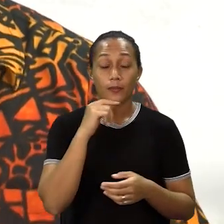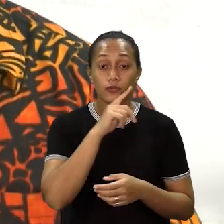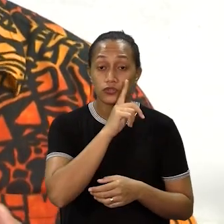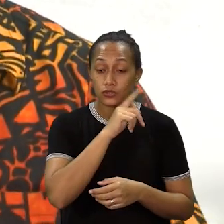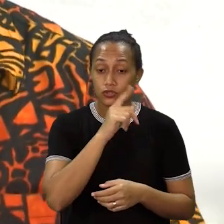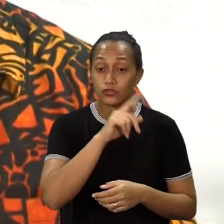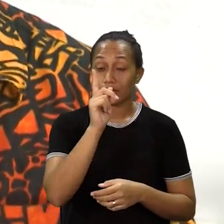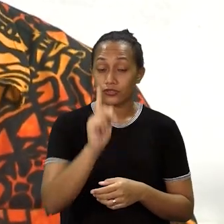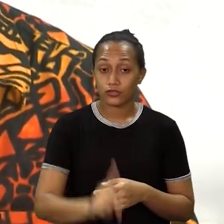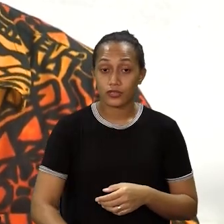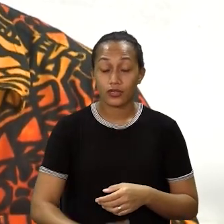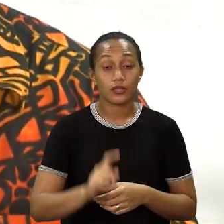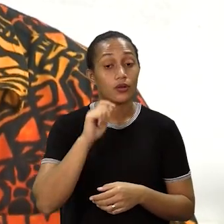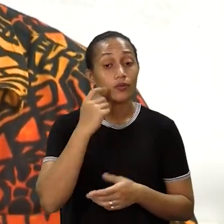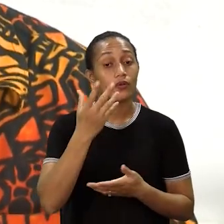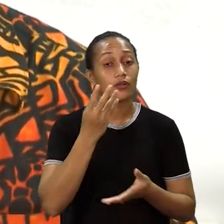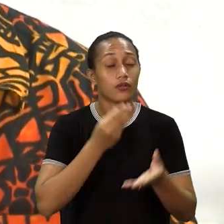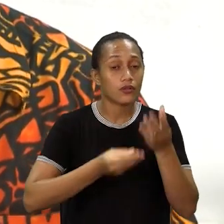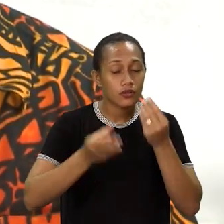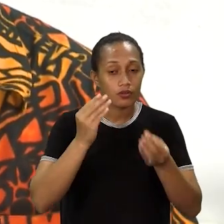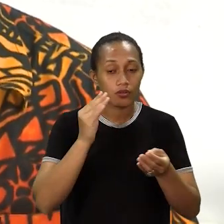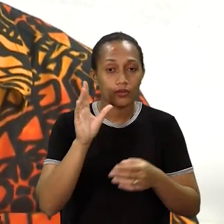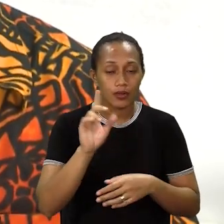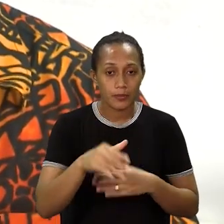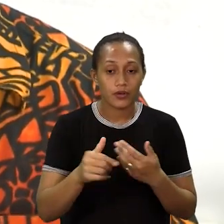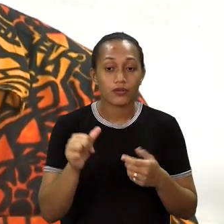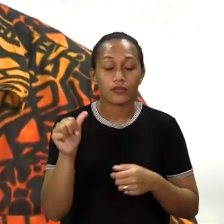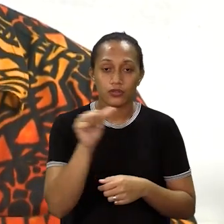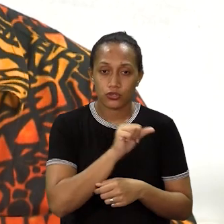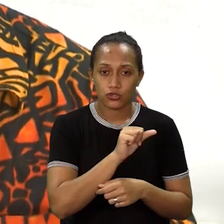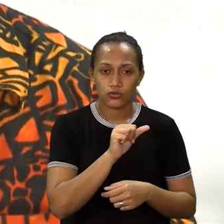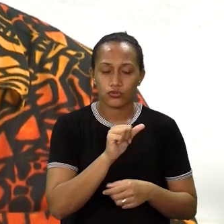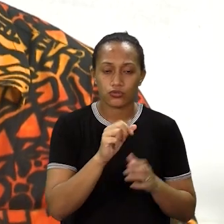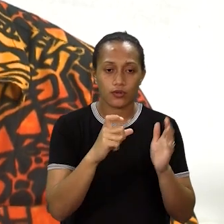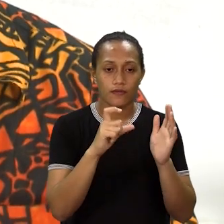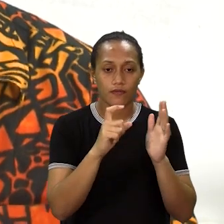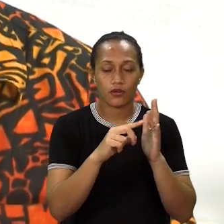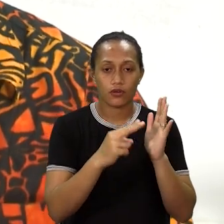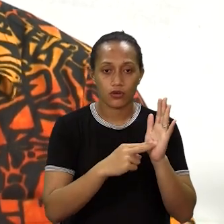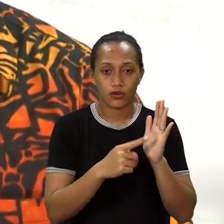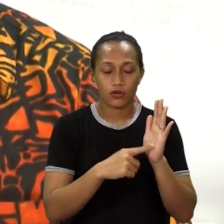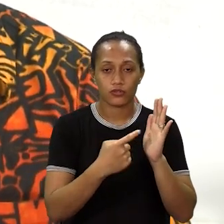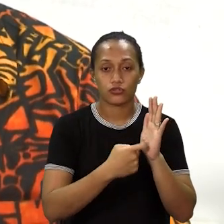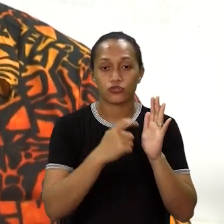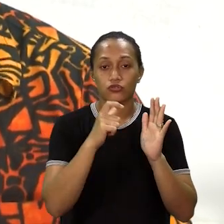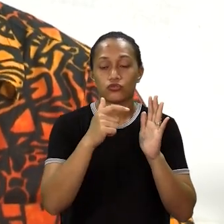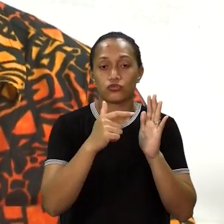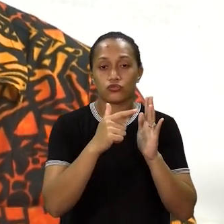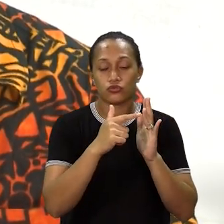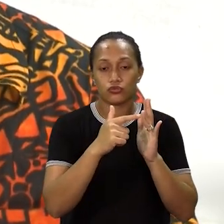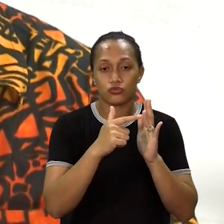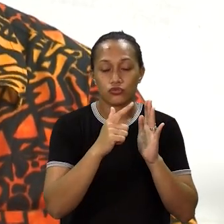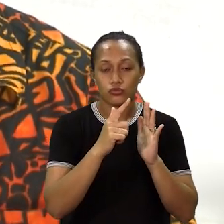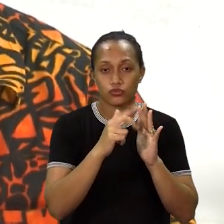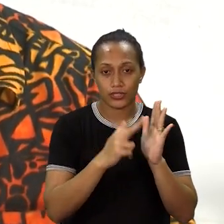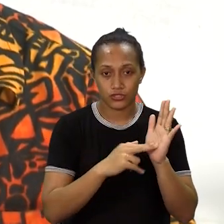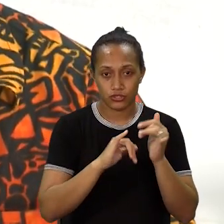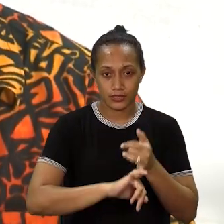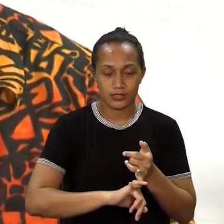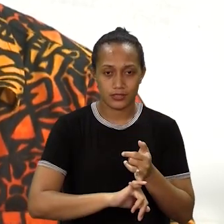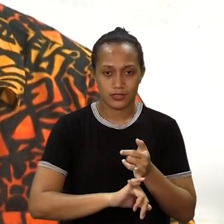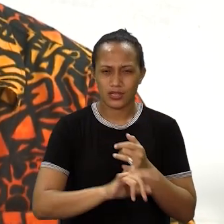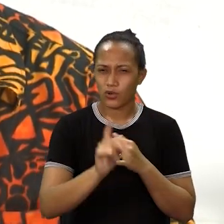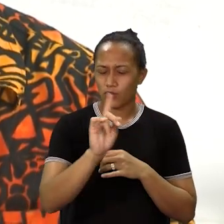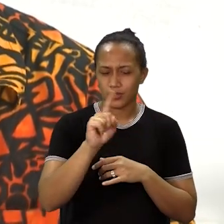today. Today, remember, boys and girls, that today we are going to learn about the use of contractions. So the question